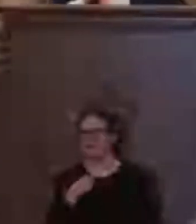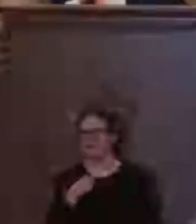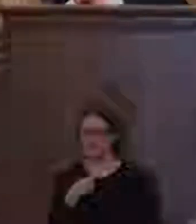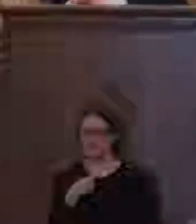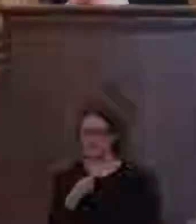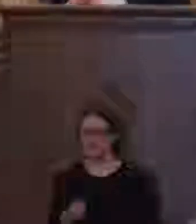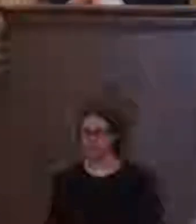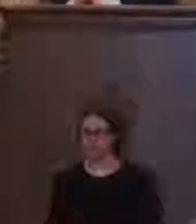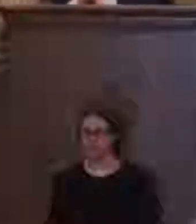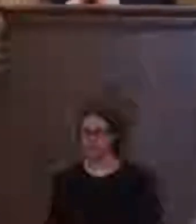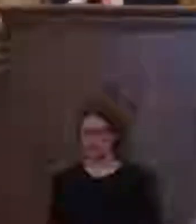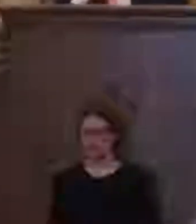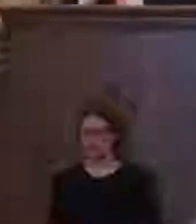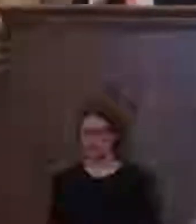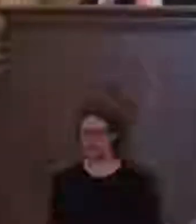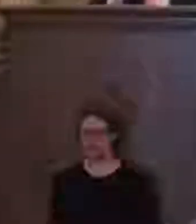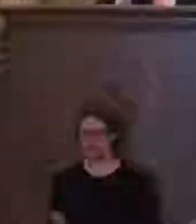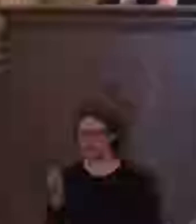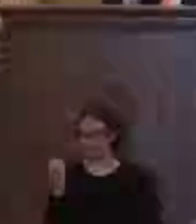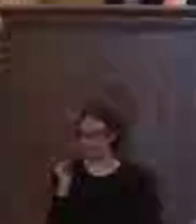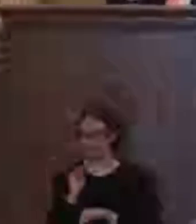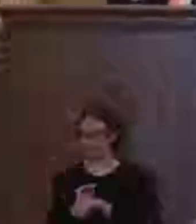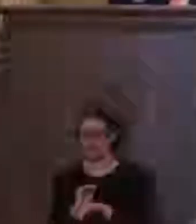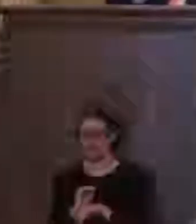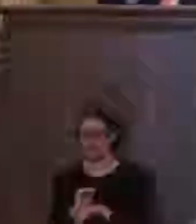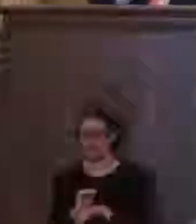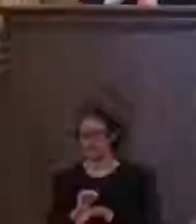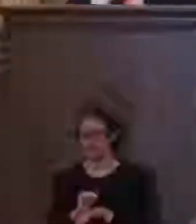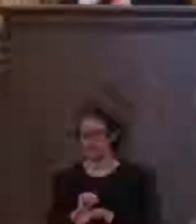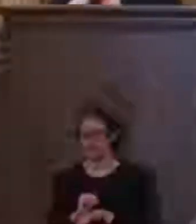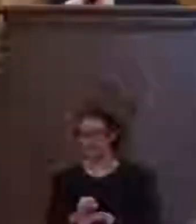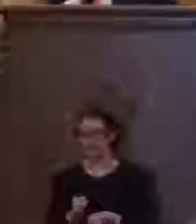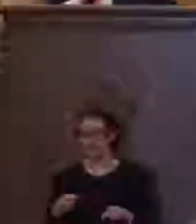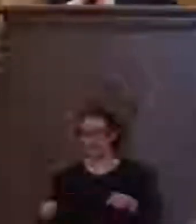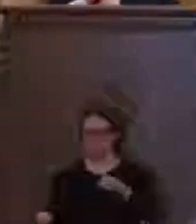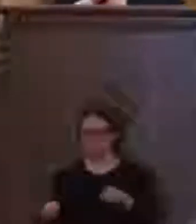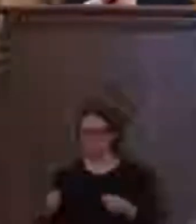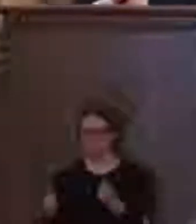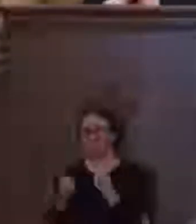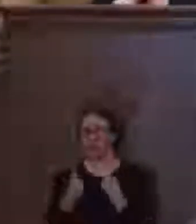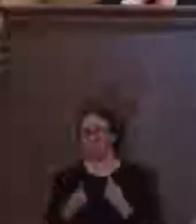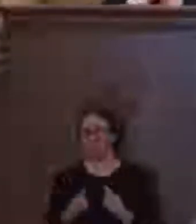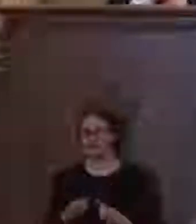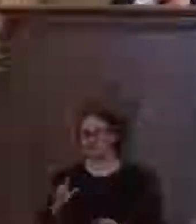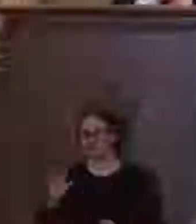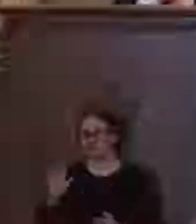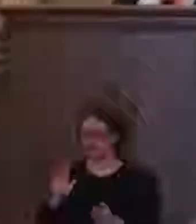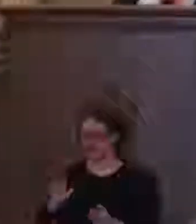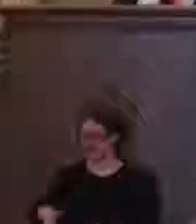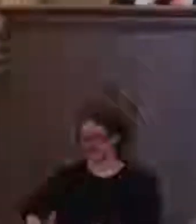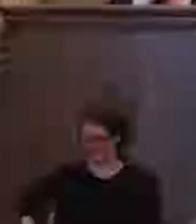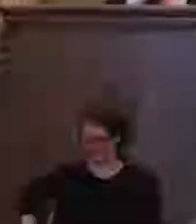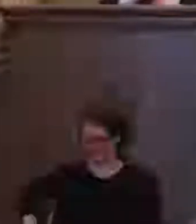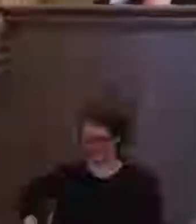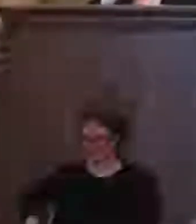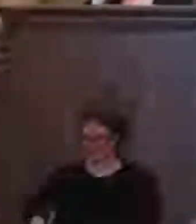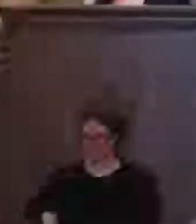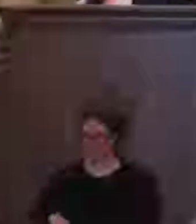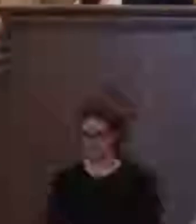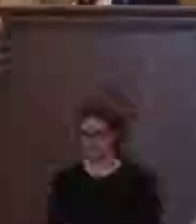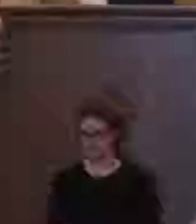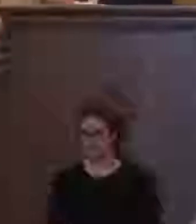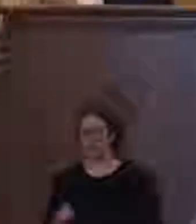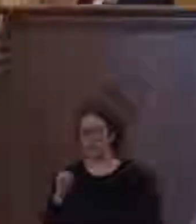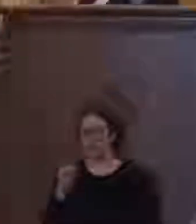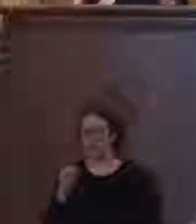you, last night, we got in probably the latest we have. And man,